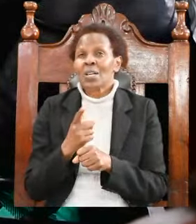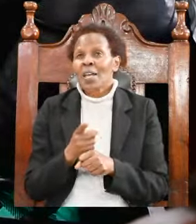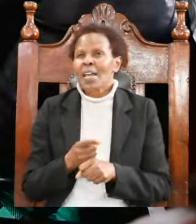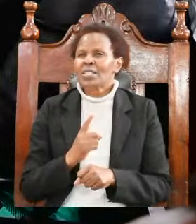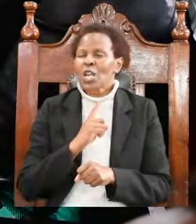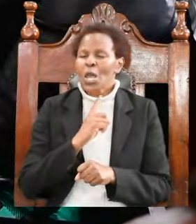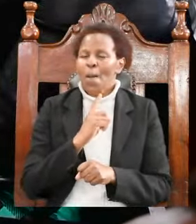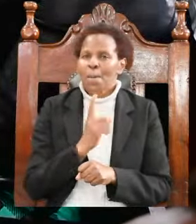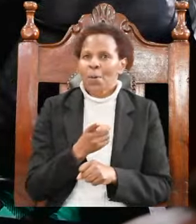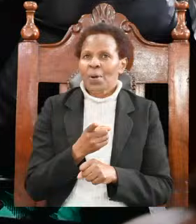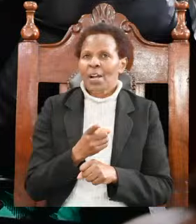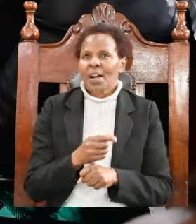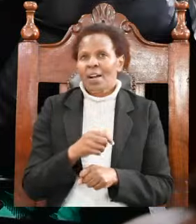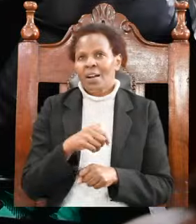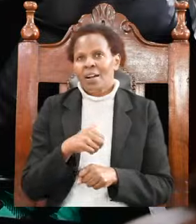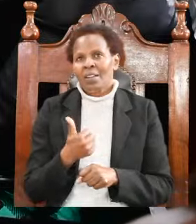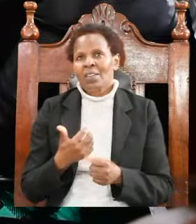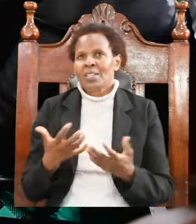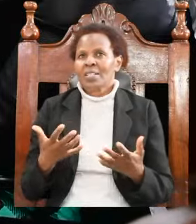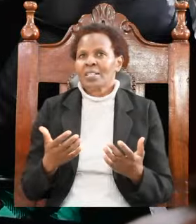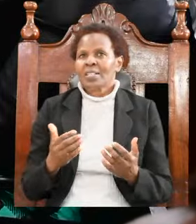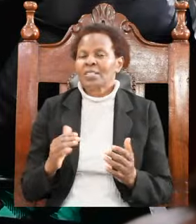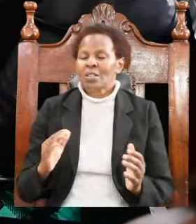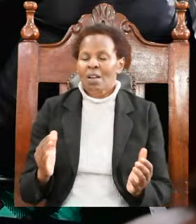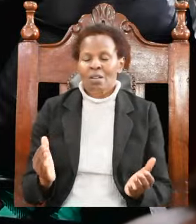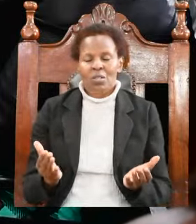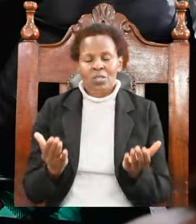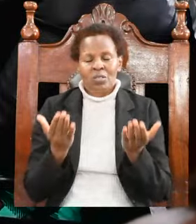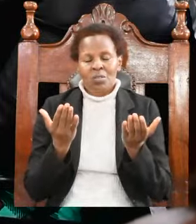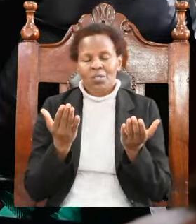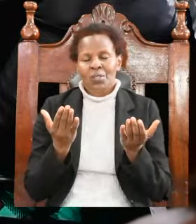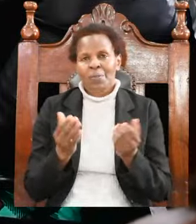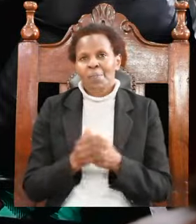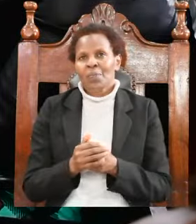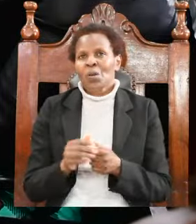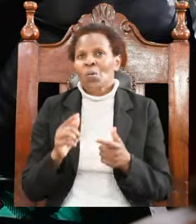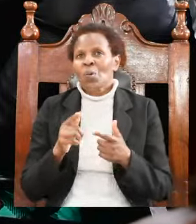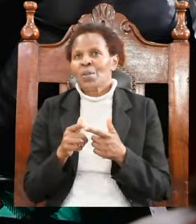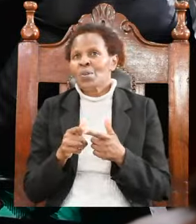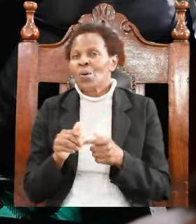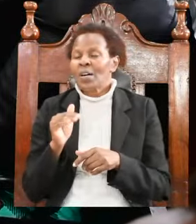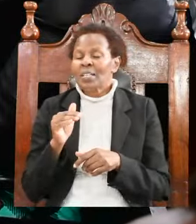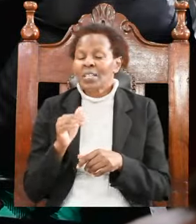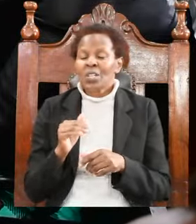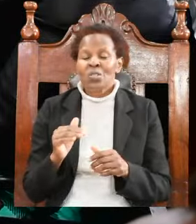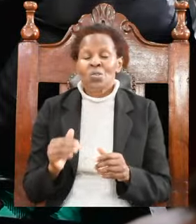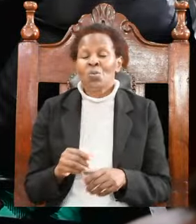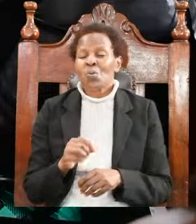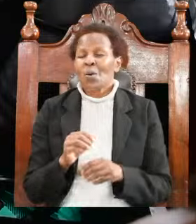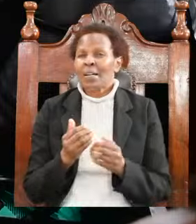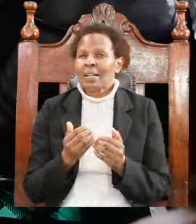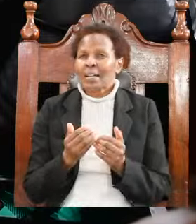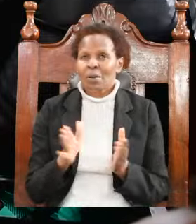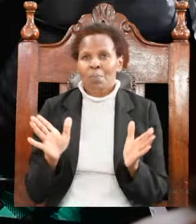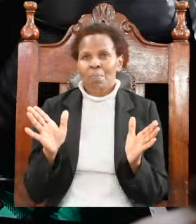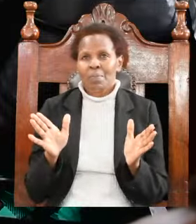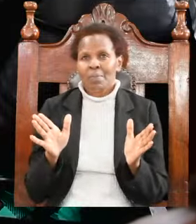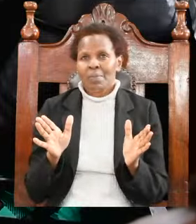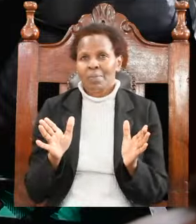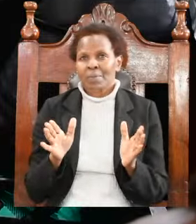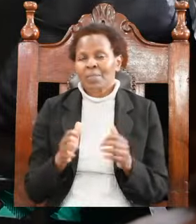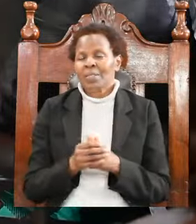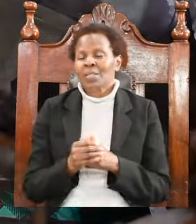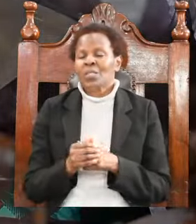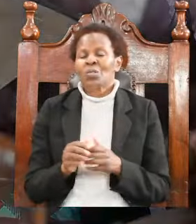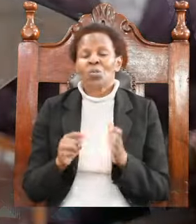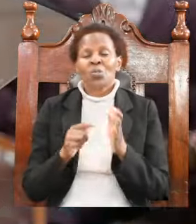rebuke. And the other thing, to exalt. When you are reproving, you are exposing sin. And you are